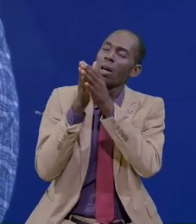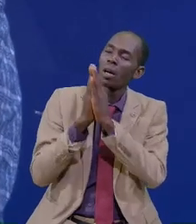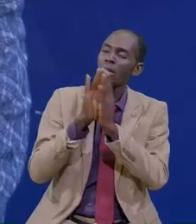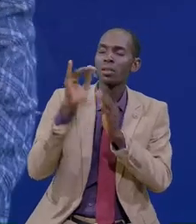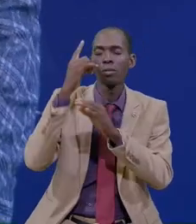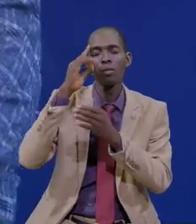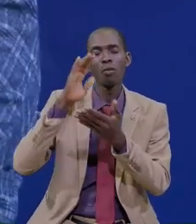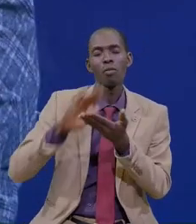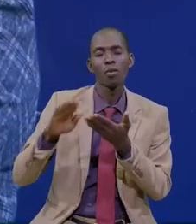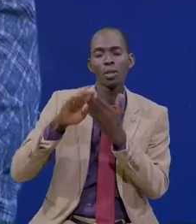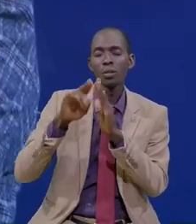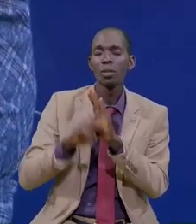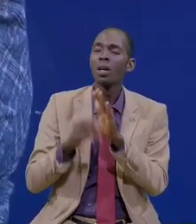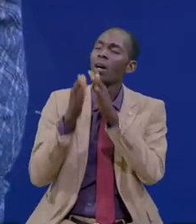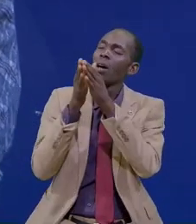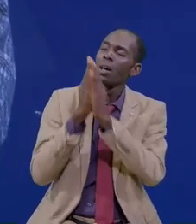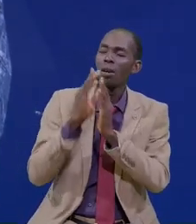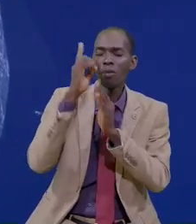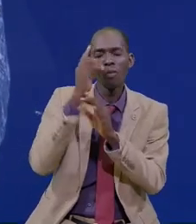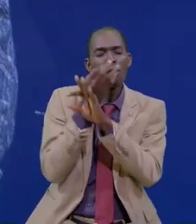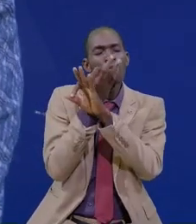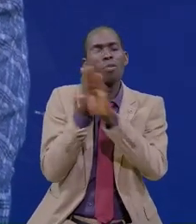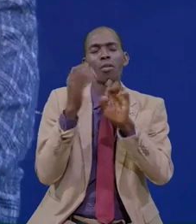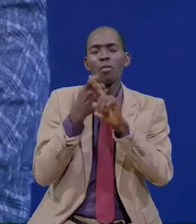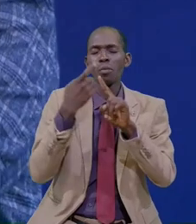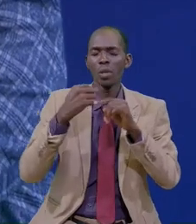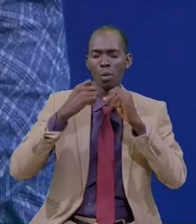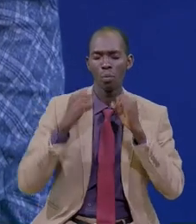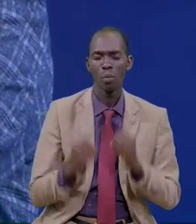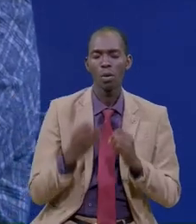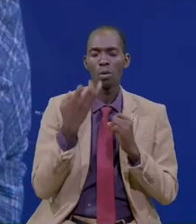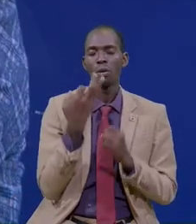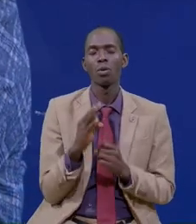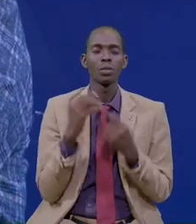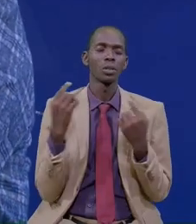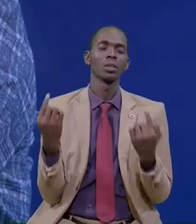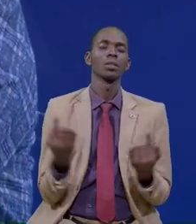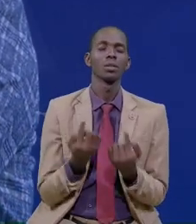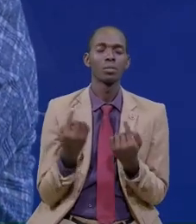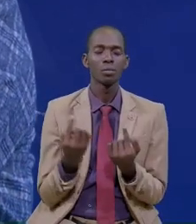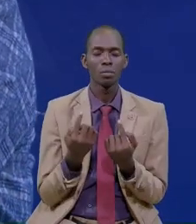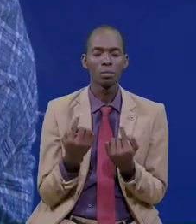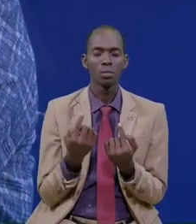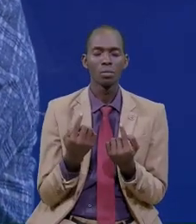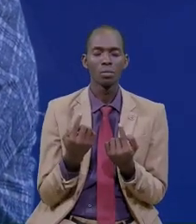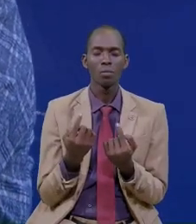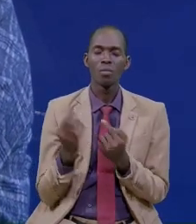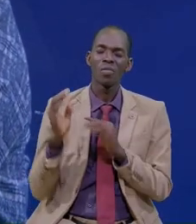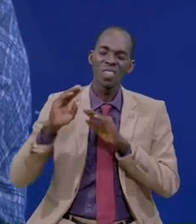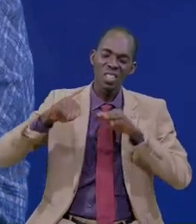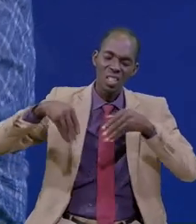pardon. Asking for freedom from the power of sin. Ils demandent la libération du pouvoir du péché. Grant them